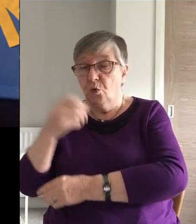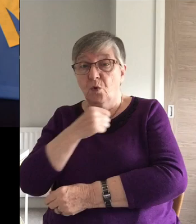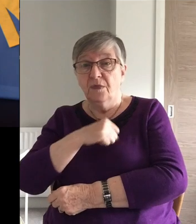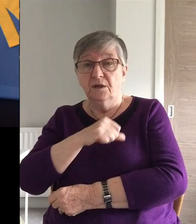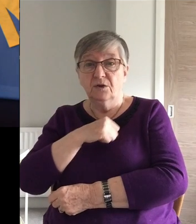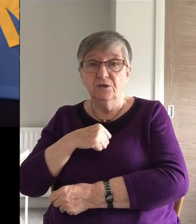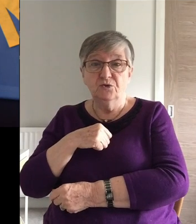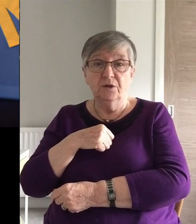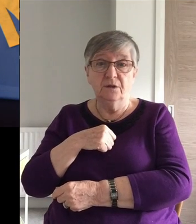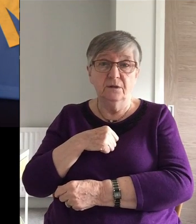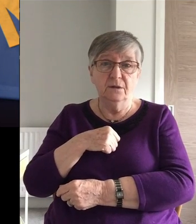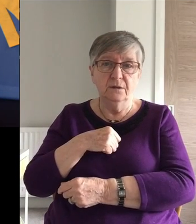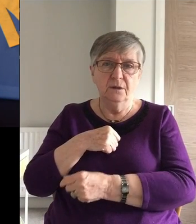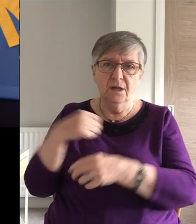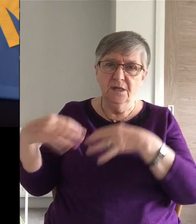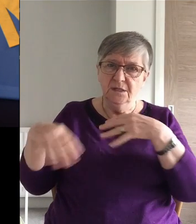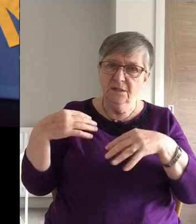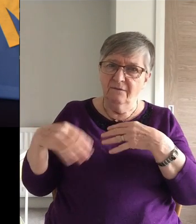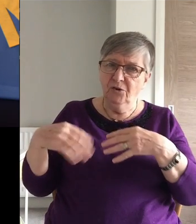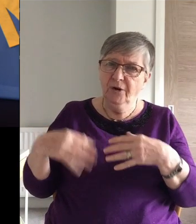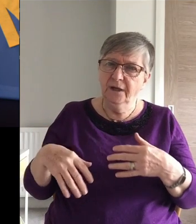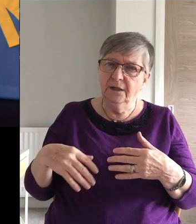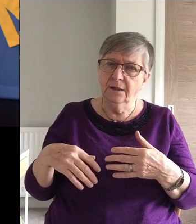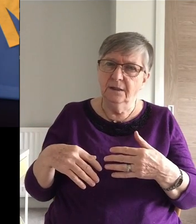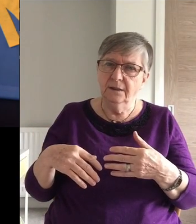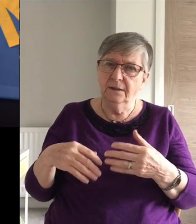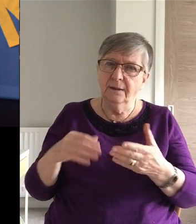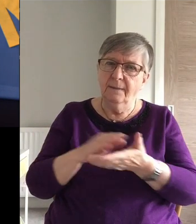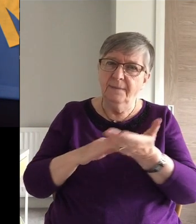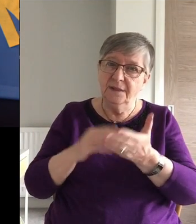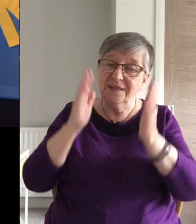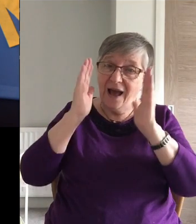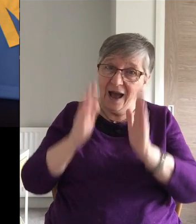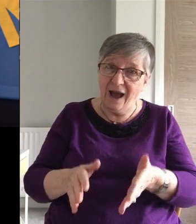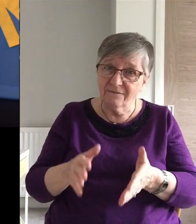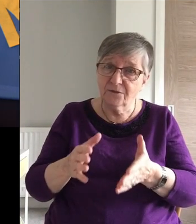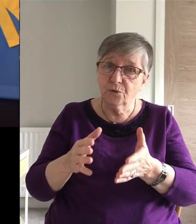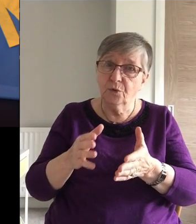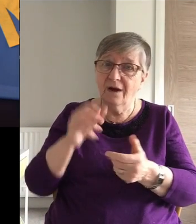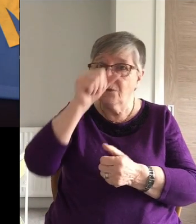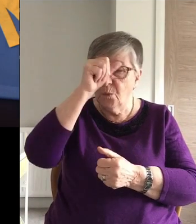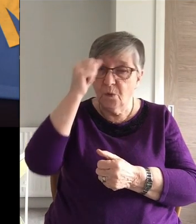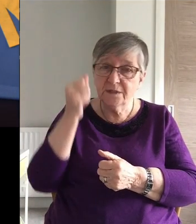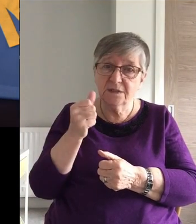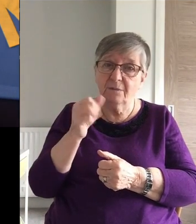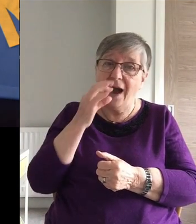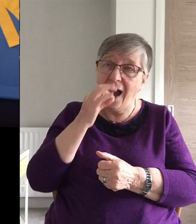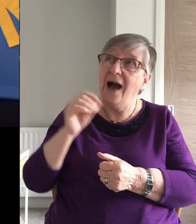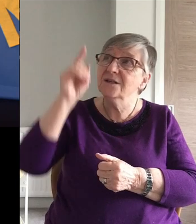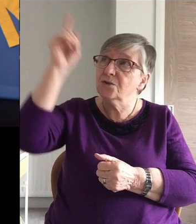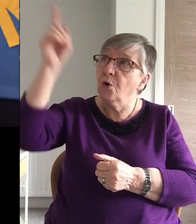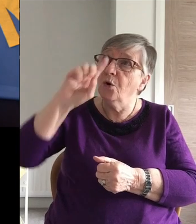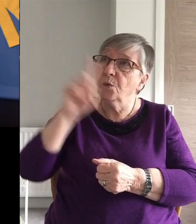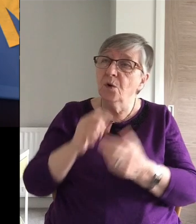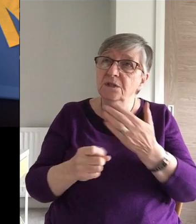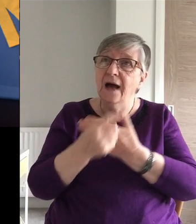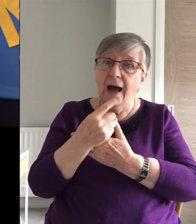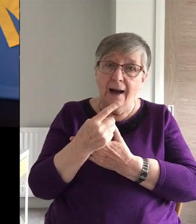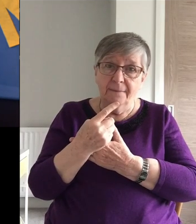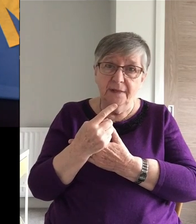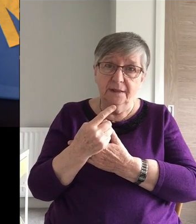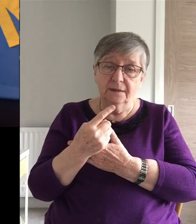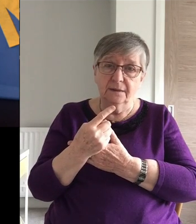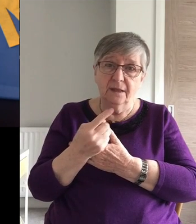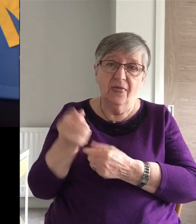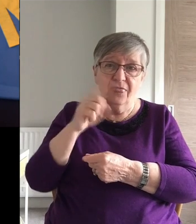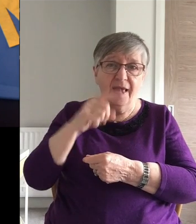growth. No, suffering and opposition means that we have to have the wisdom to ask God to say, what's going on here, so that we can consider